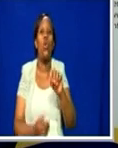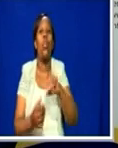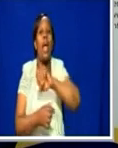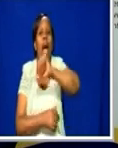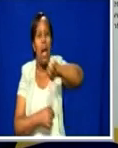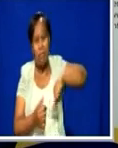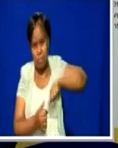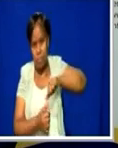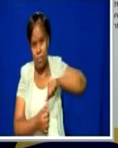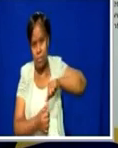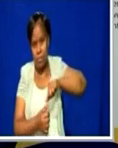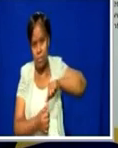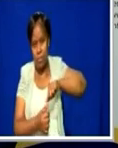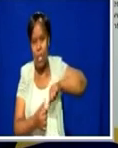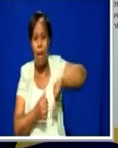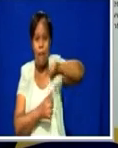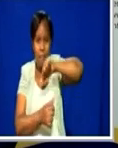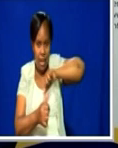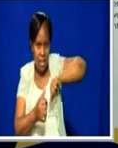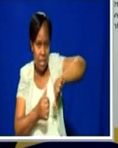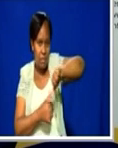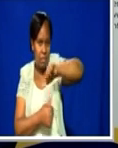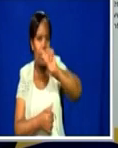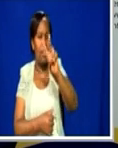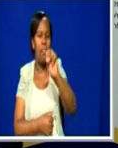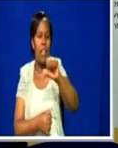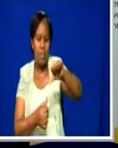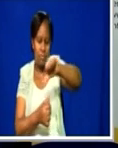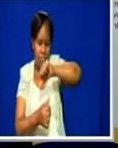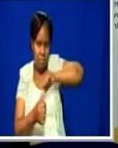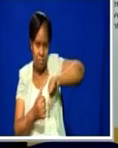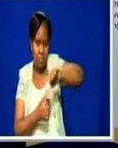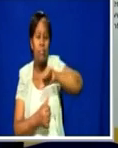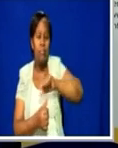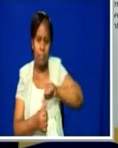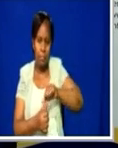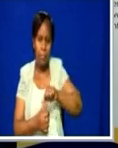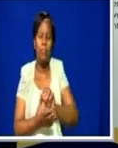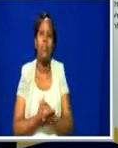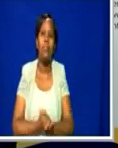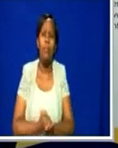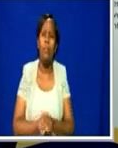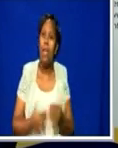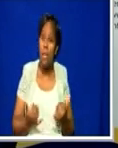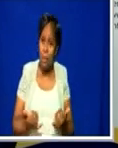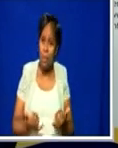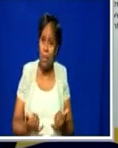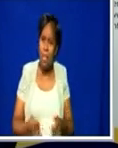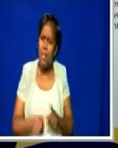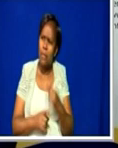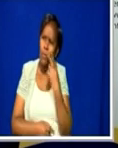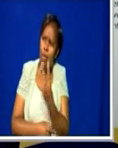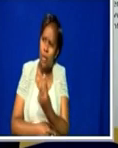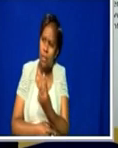clockwise. Yes. Which is Venus and Uranus. Uranus. Yes. Yes. Venus Yes, I got and that one. Eh? Uranus. Yes. Now, when you look